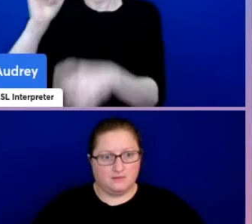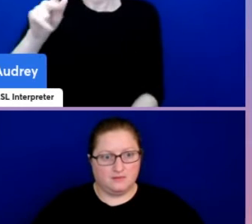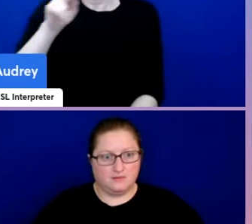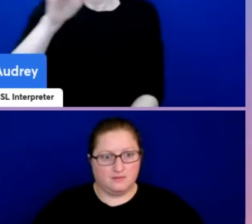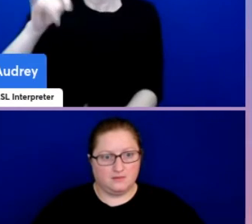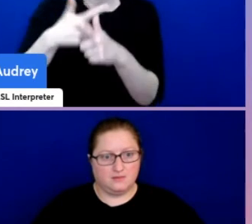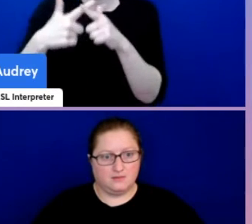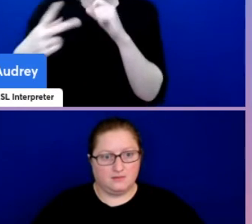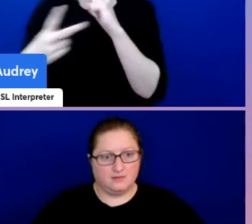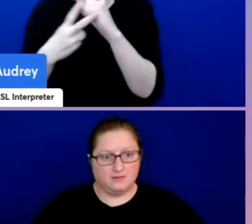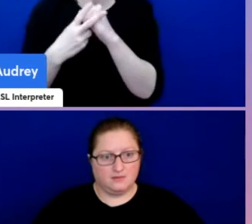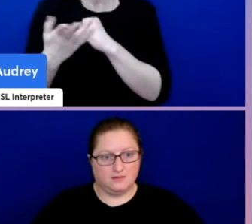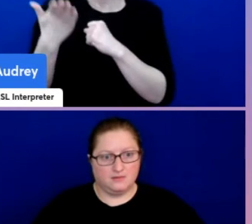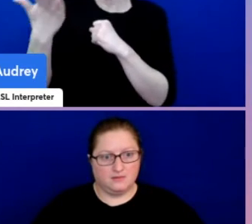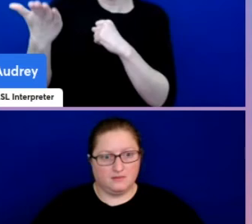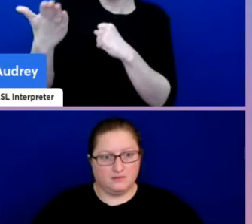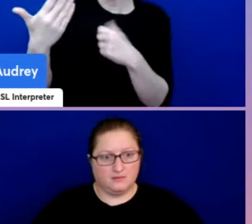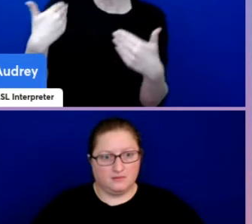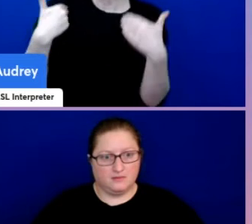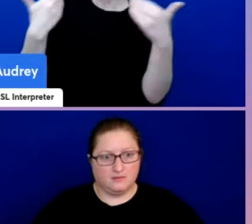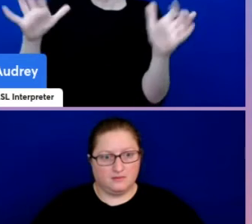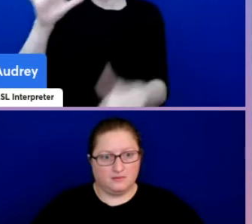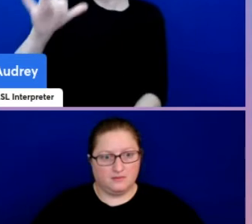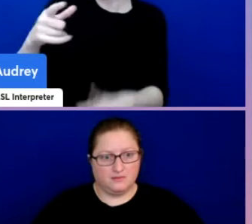here. Okay, so I delete first.